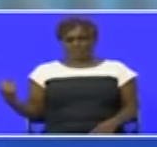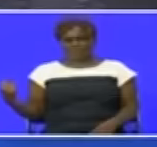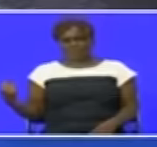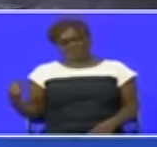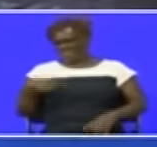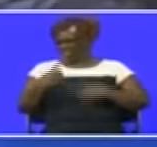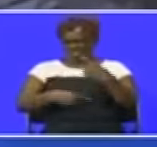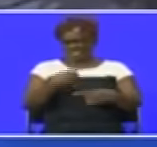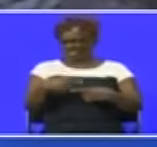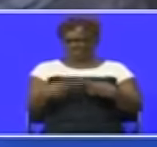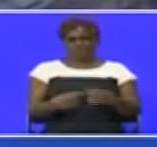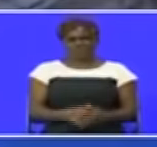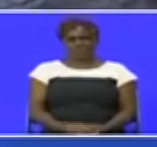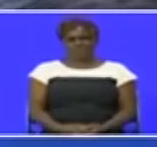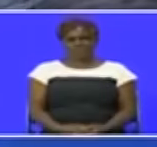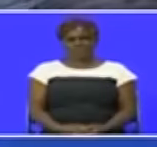hivyo hivyo.